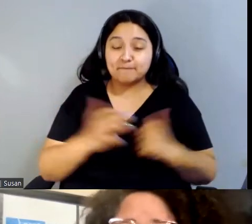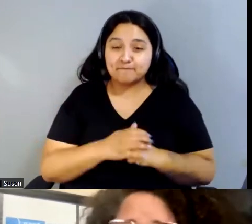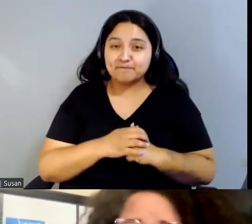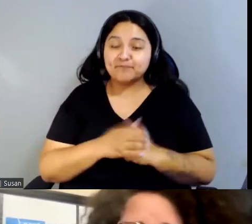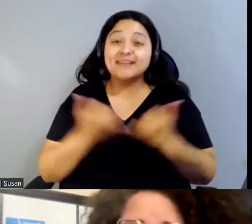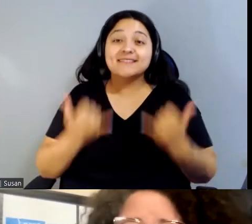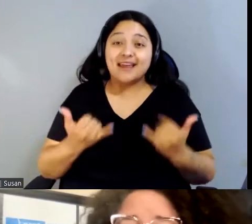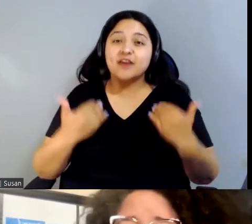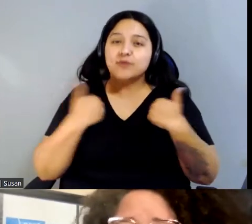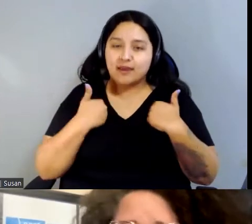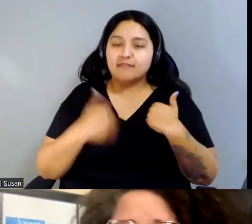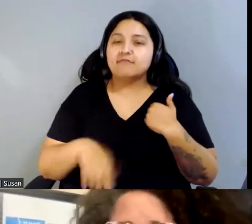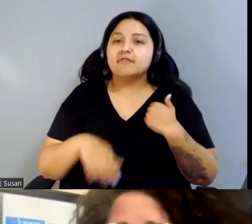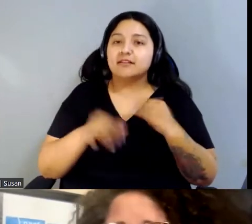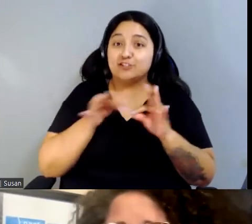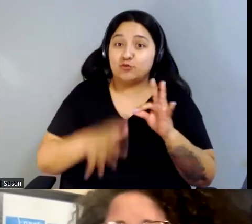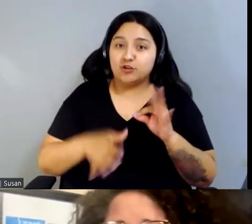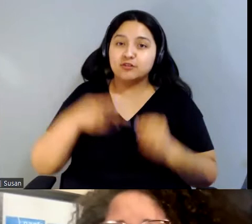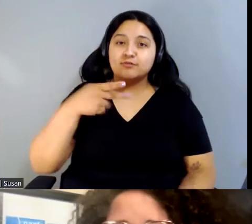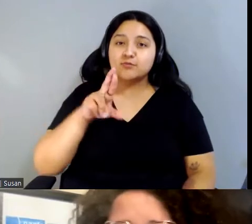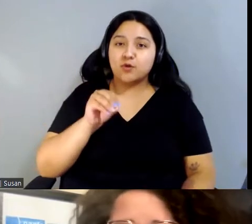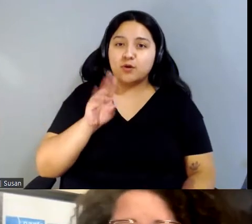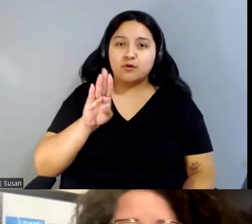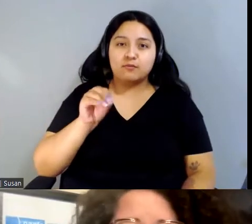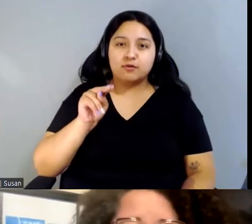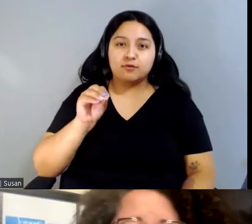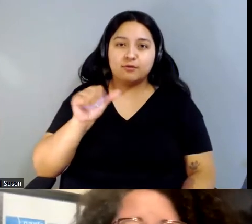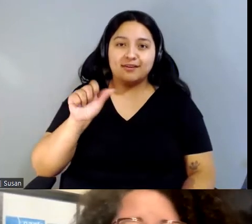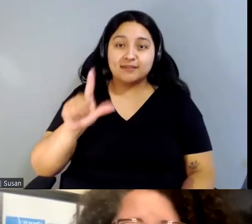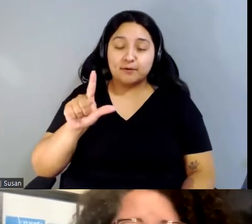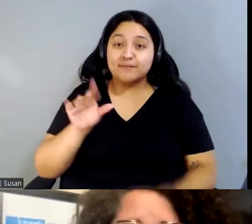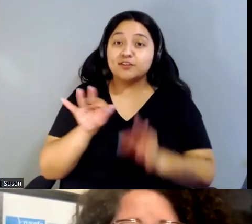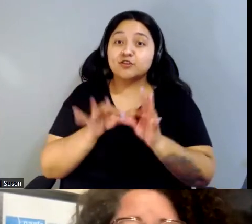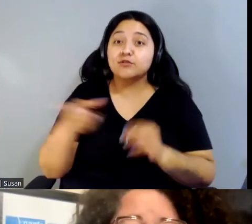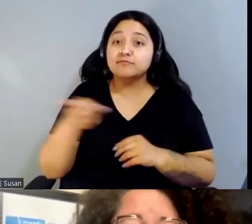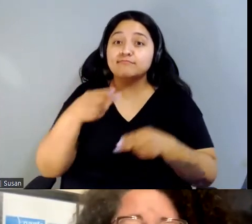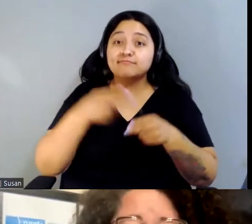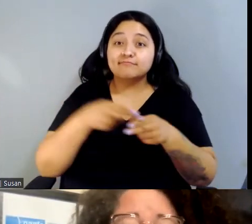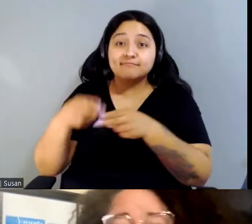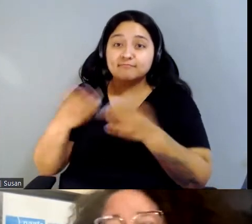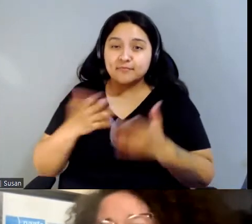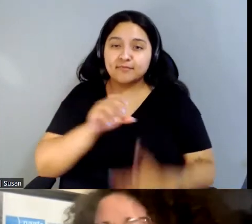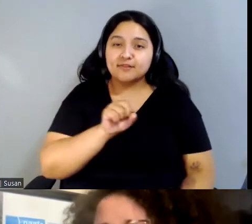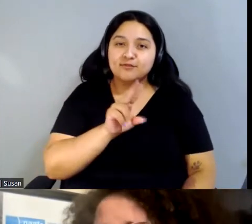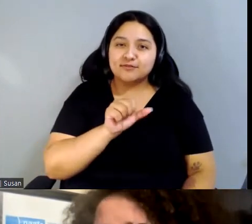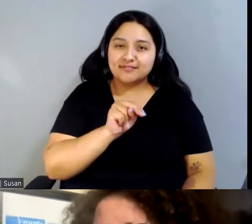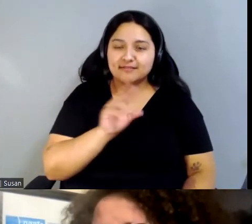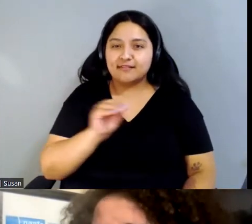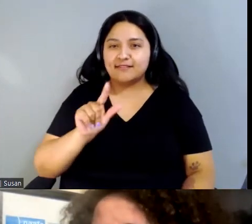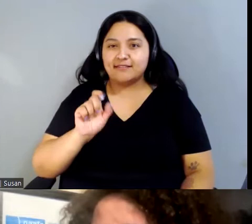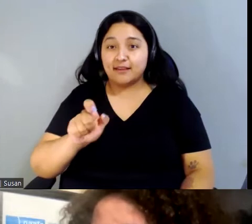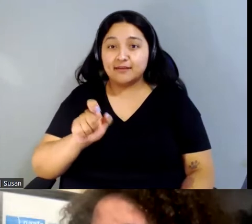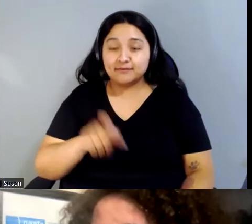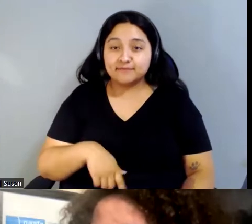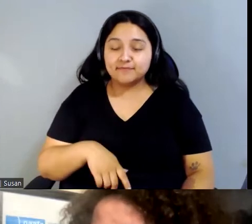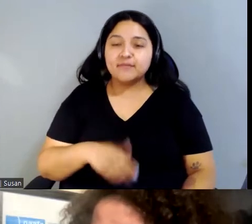Pro Bono ASL. Pro Bono ASL. Our interpreters today are Lex and Susan. And please